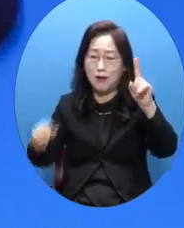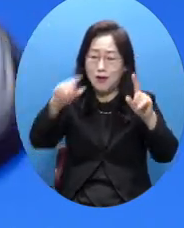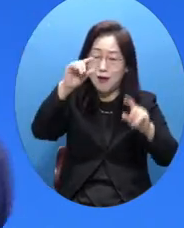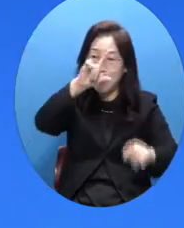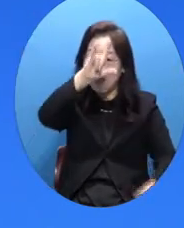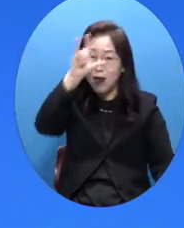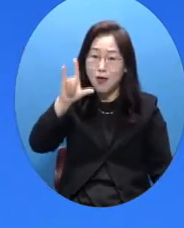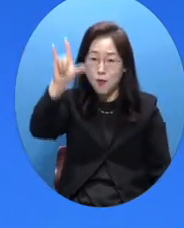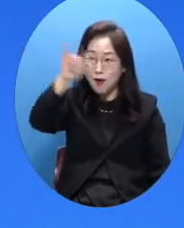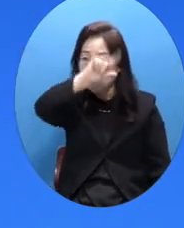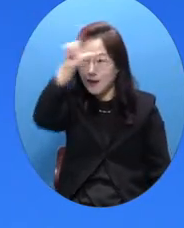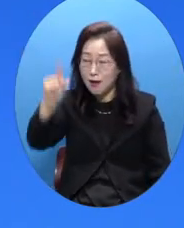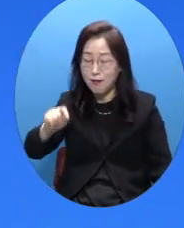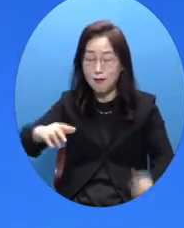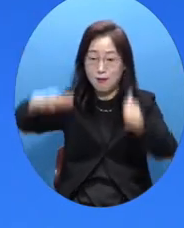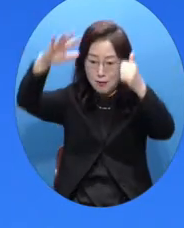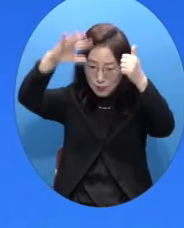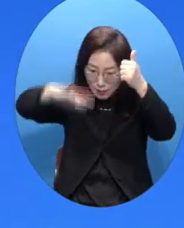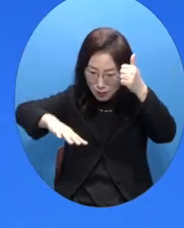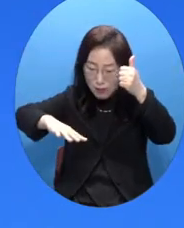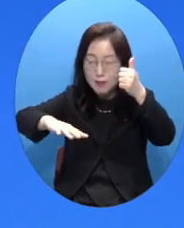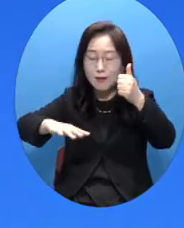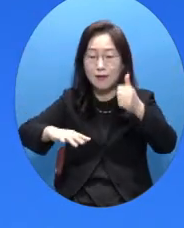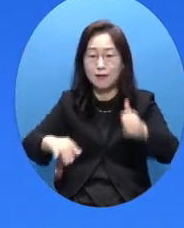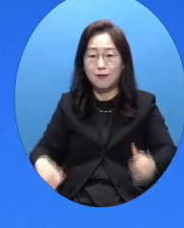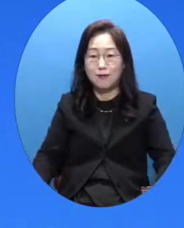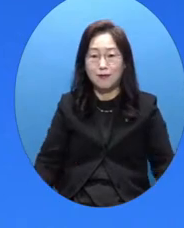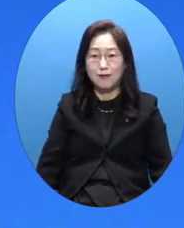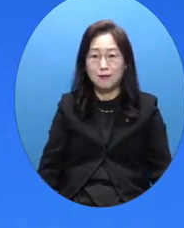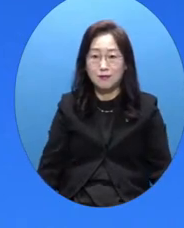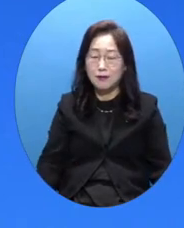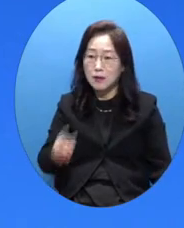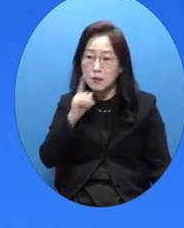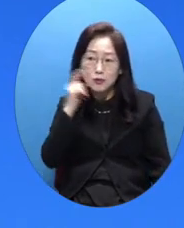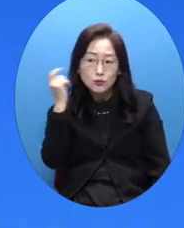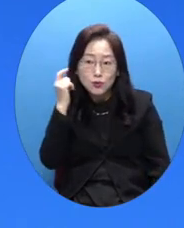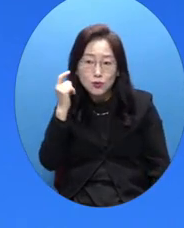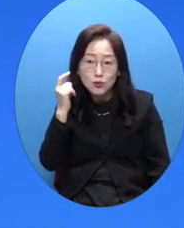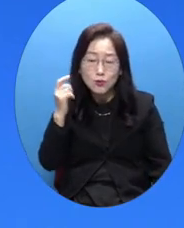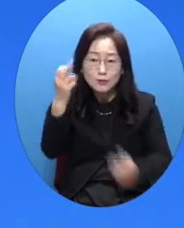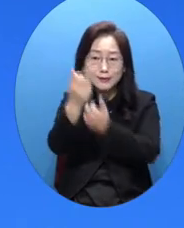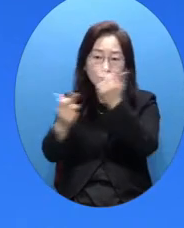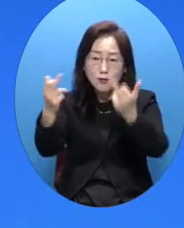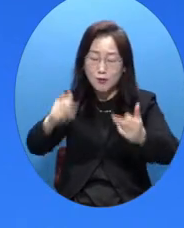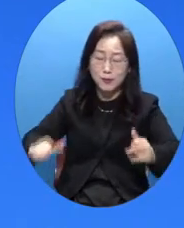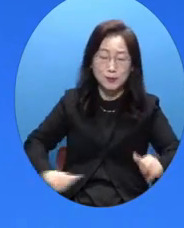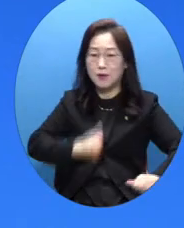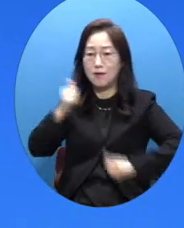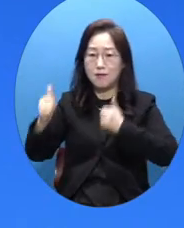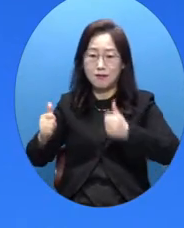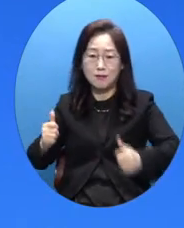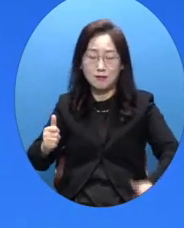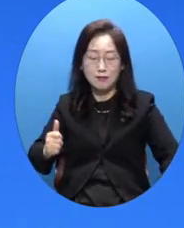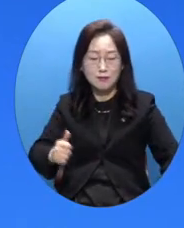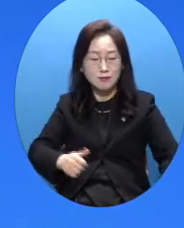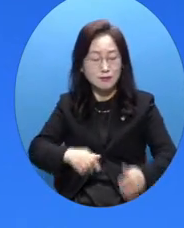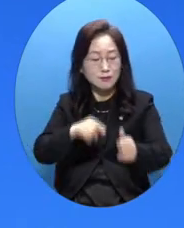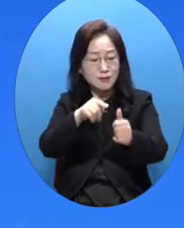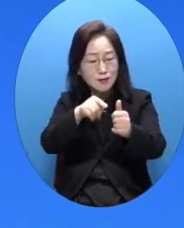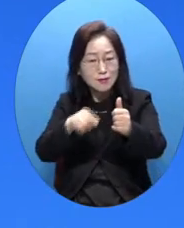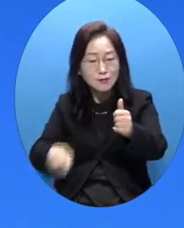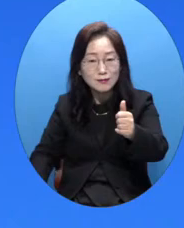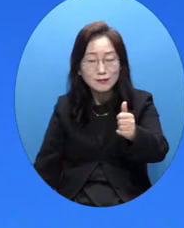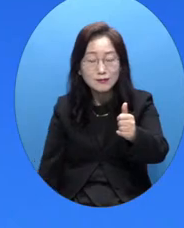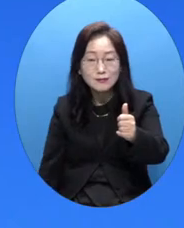and Joseph also told his dreams about how stars and the moon bow down to him